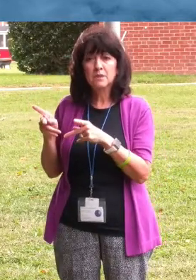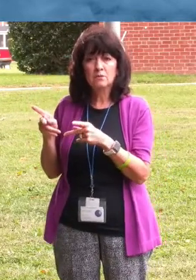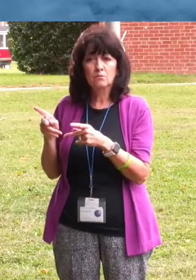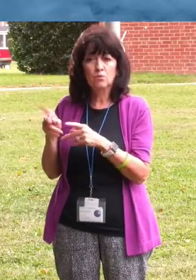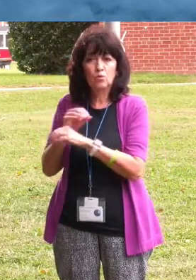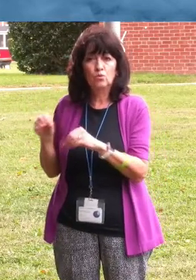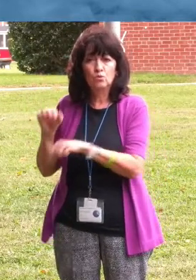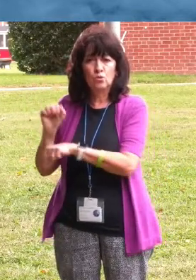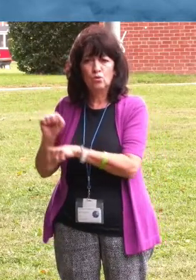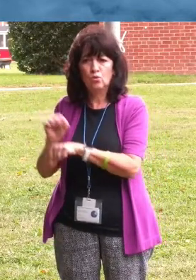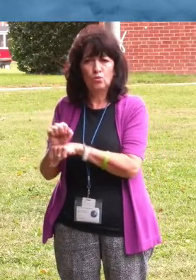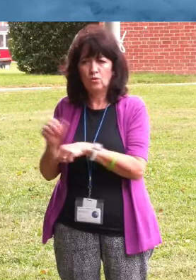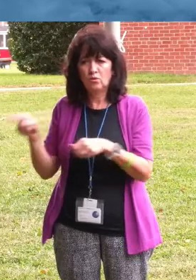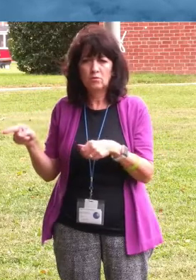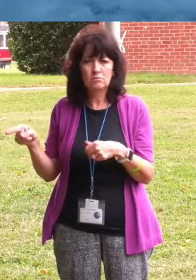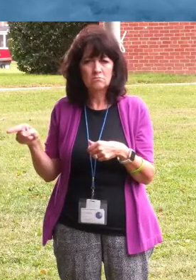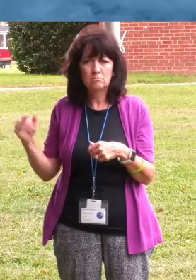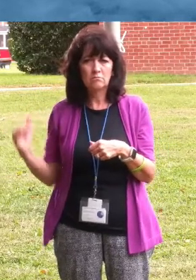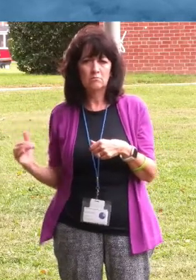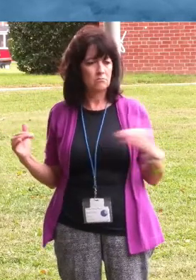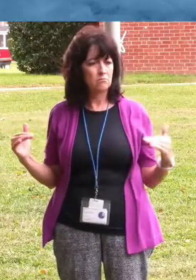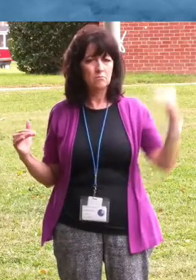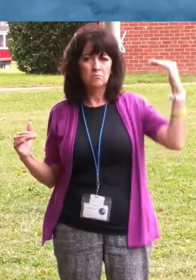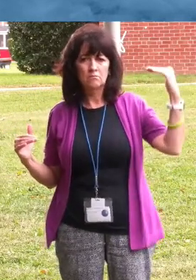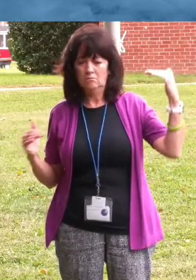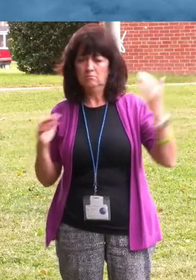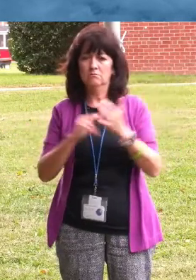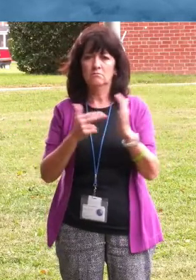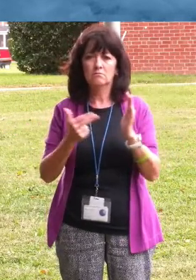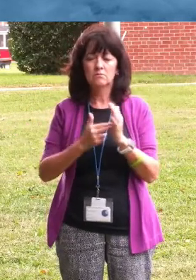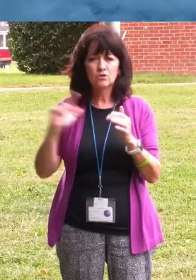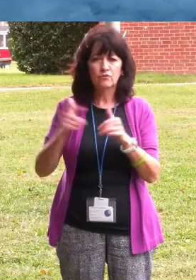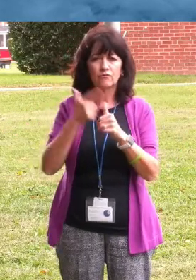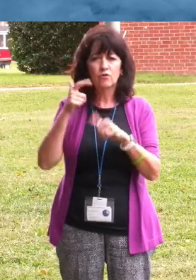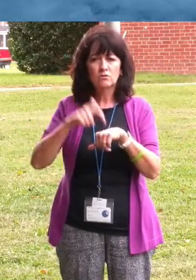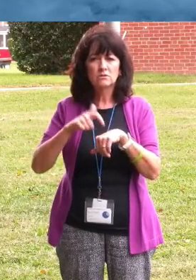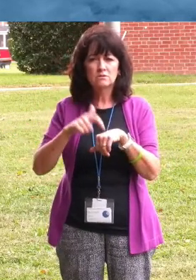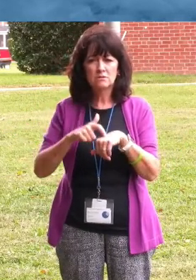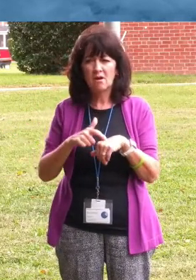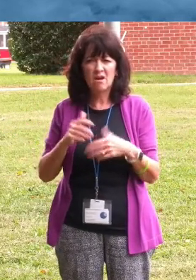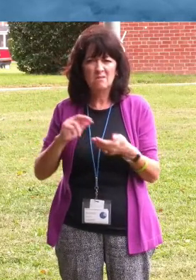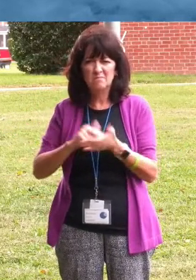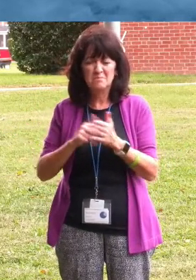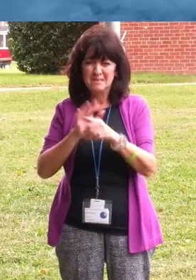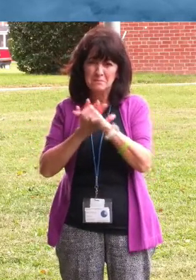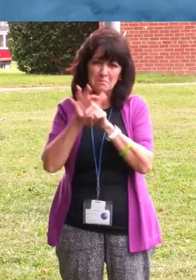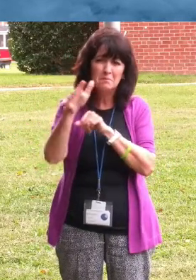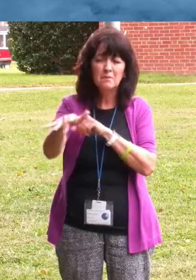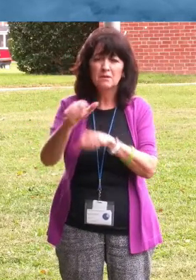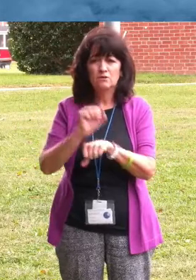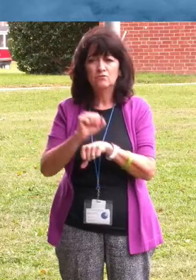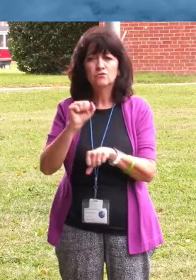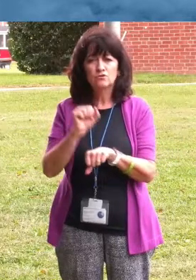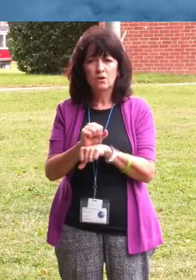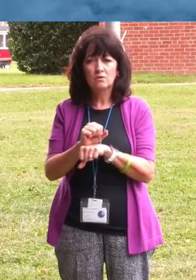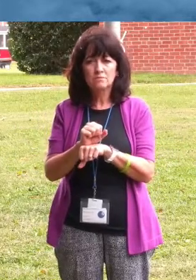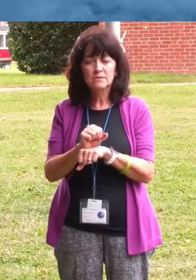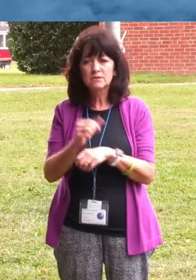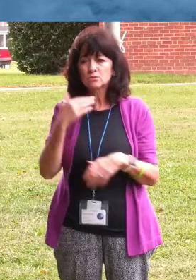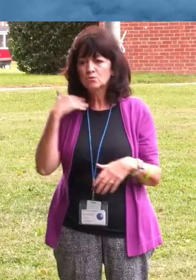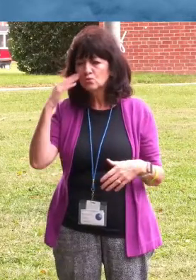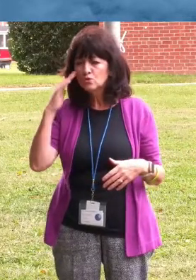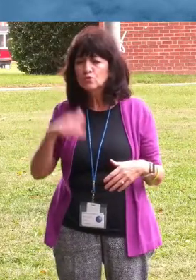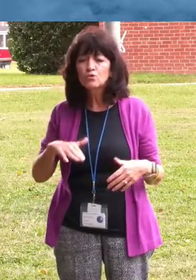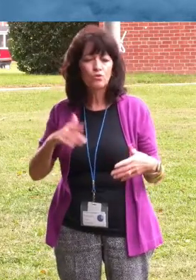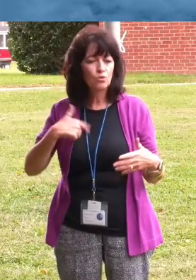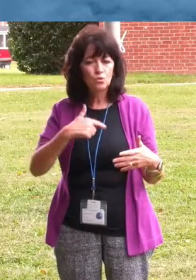some wage inflation, and we're seeing that with state employment as well, and we'll have to address that. We're